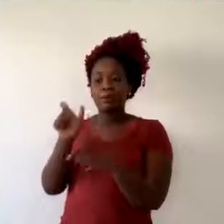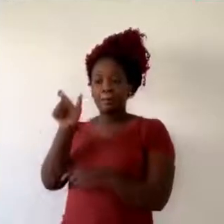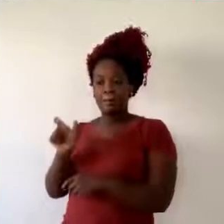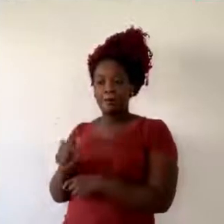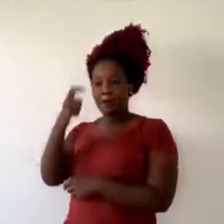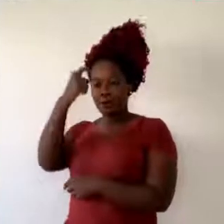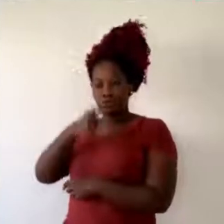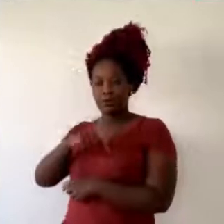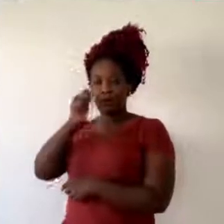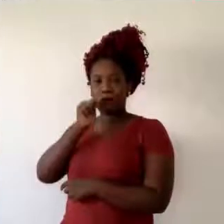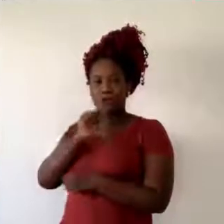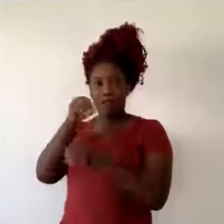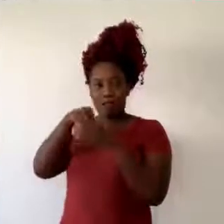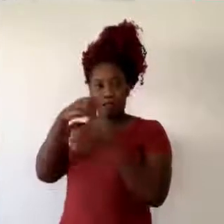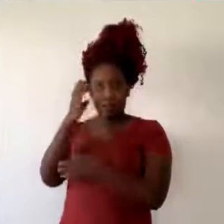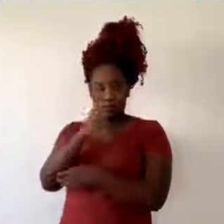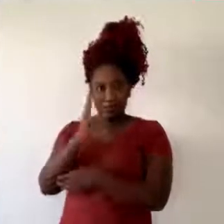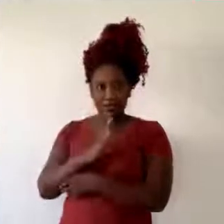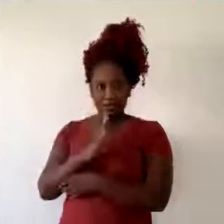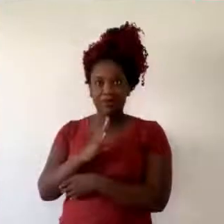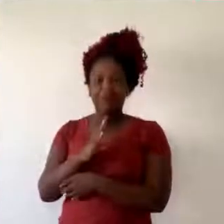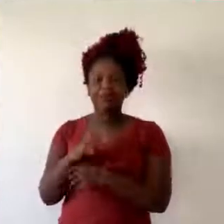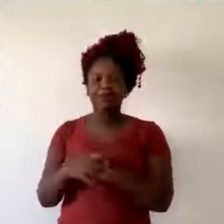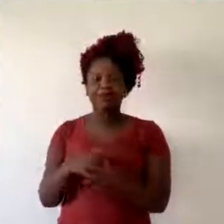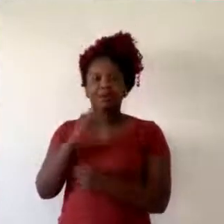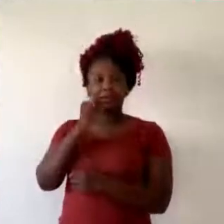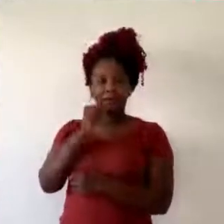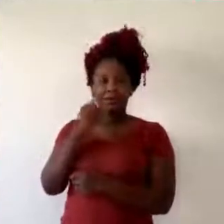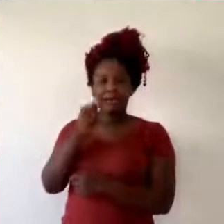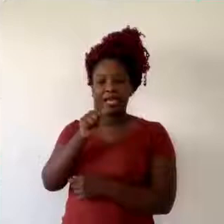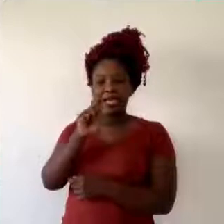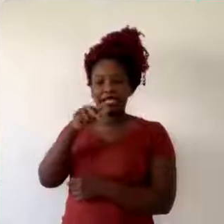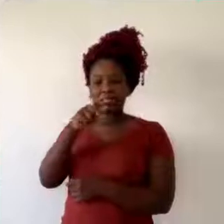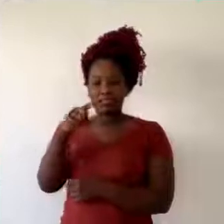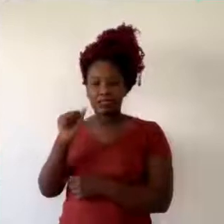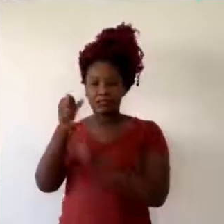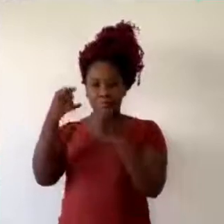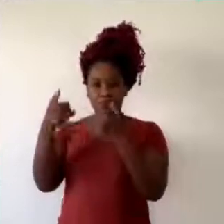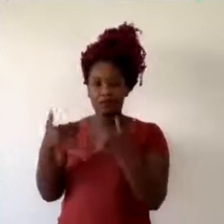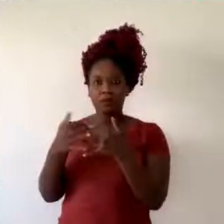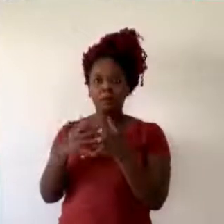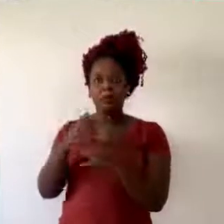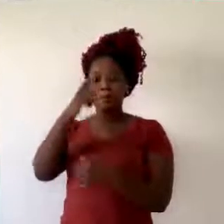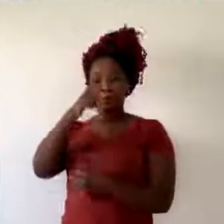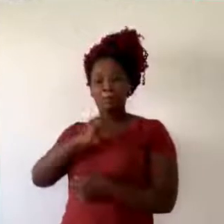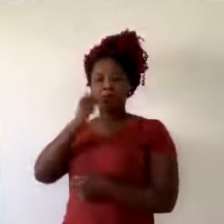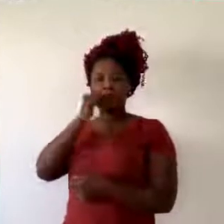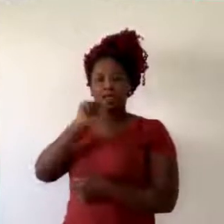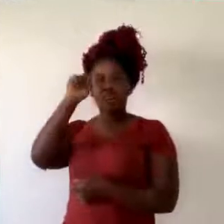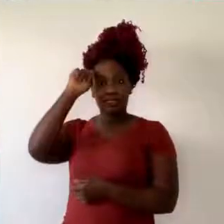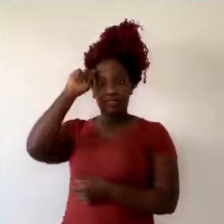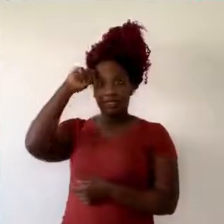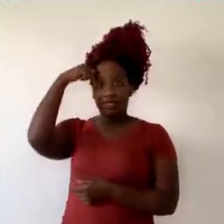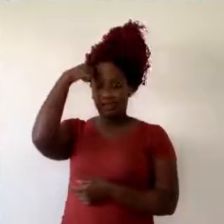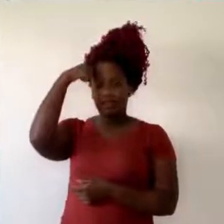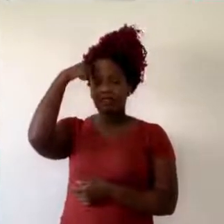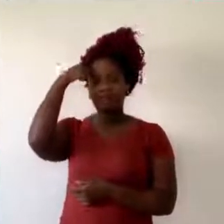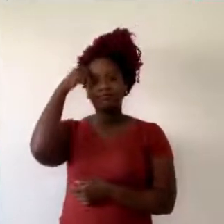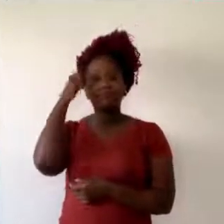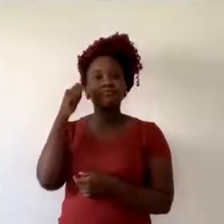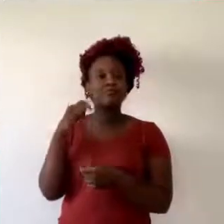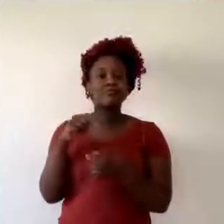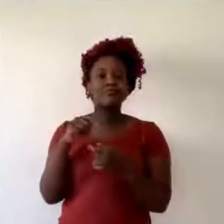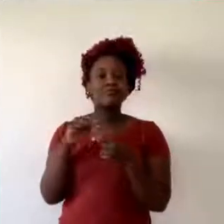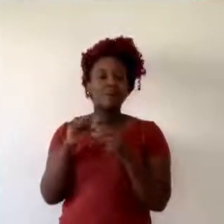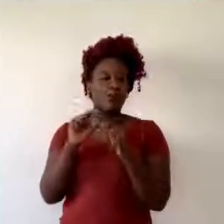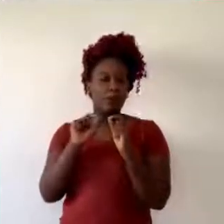a woman in Brazil, as Ganzaroli has stated, when you talk about being a black woman in Brazil, you're talking